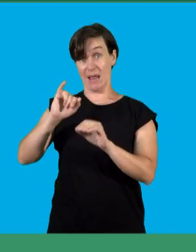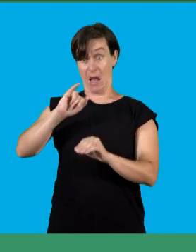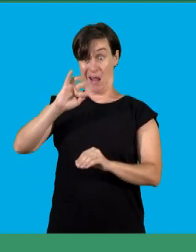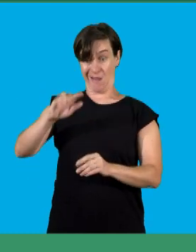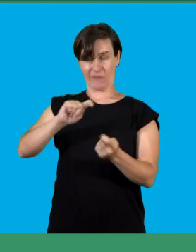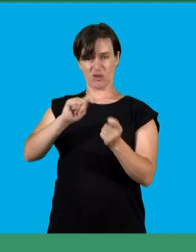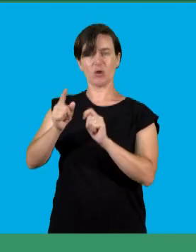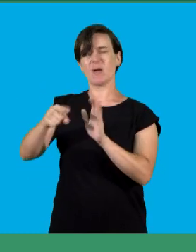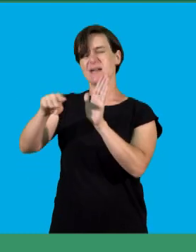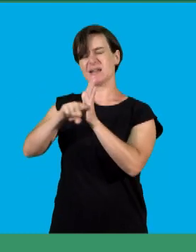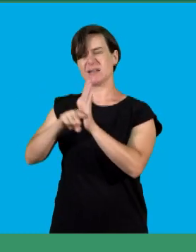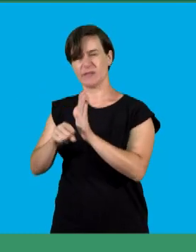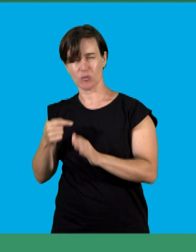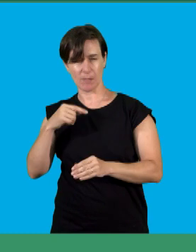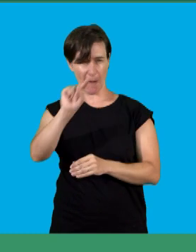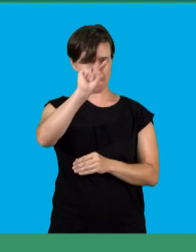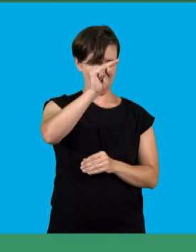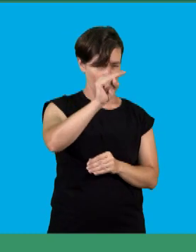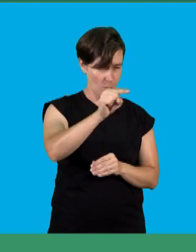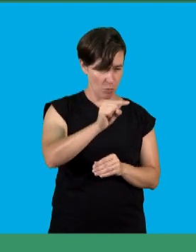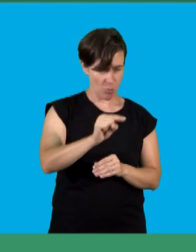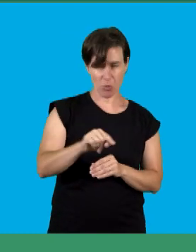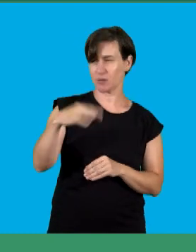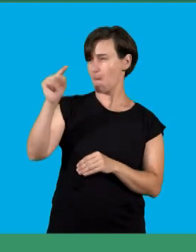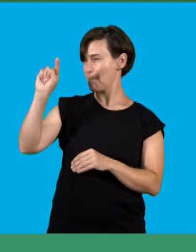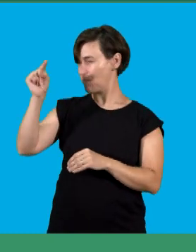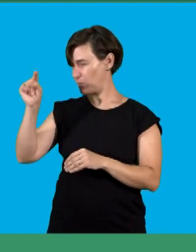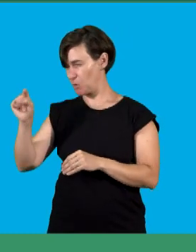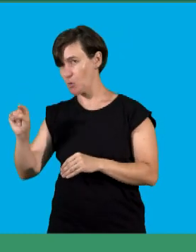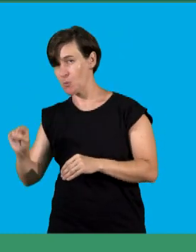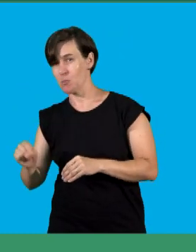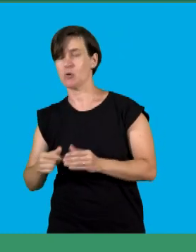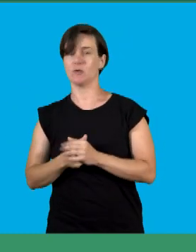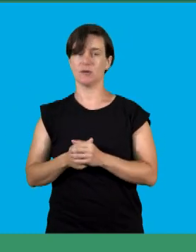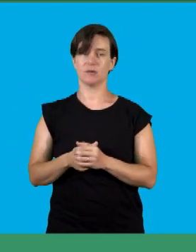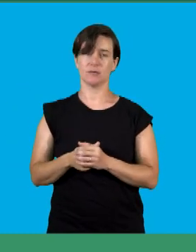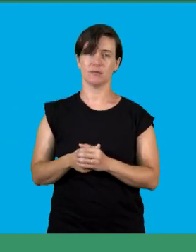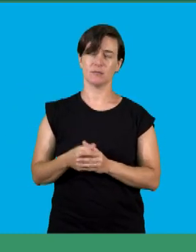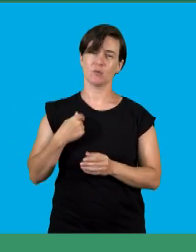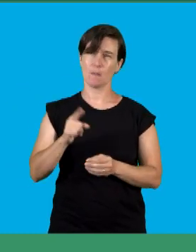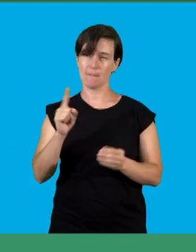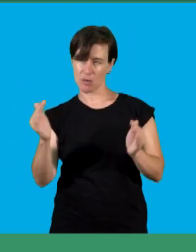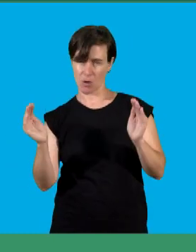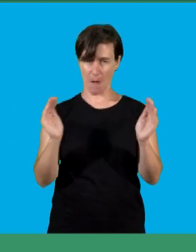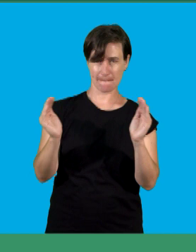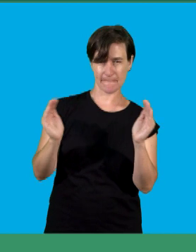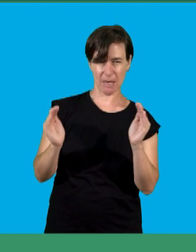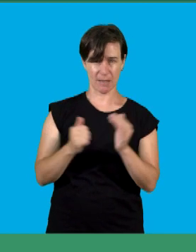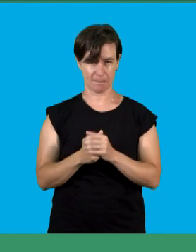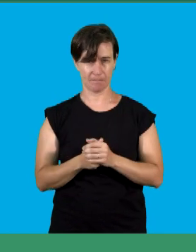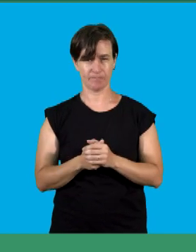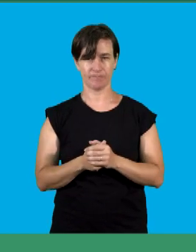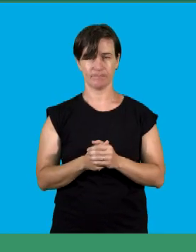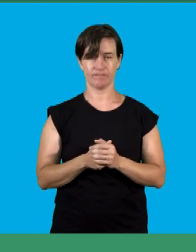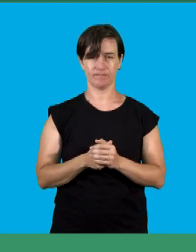you should have a score. Right, there's going to be a score. Right, you have to rate it. Assign a score